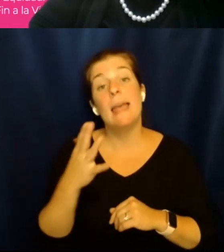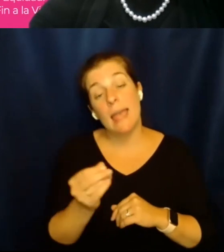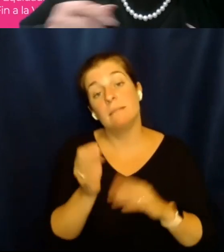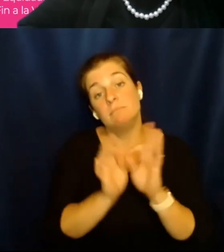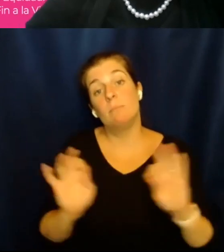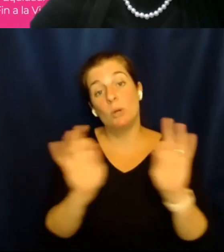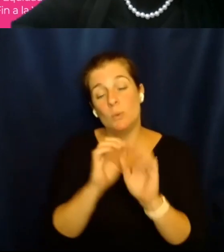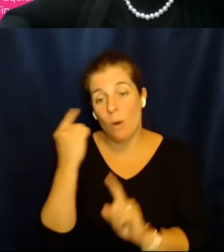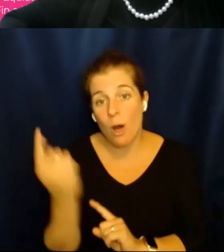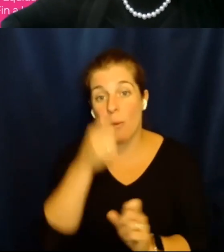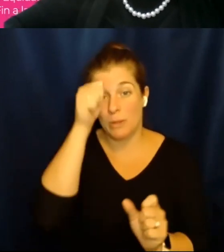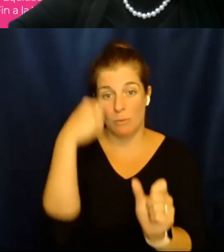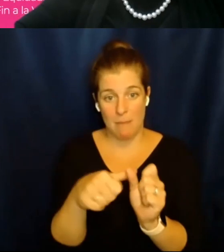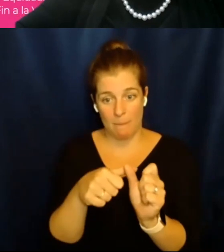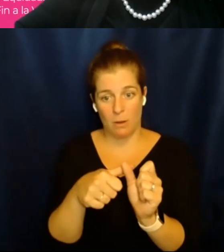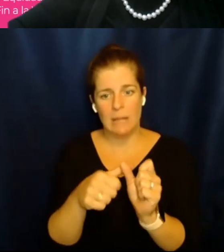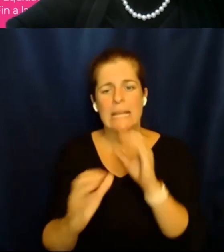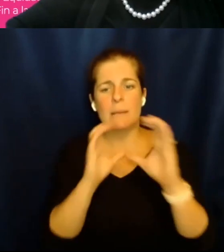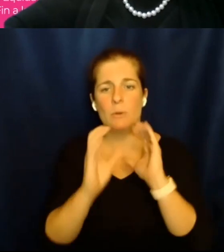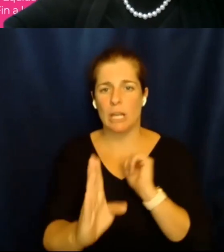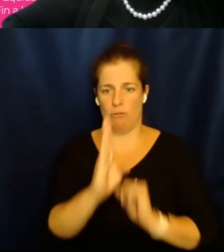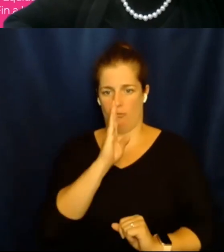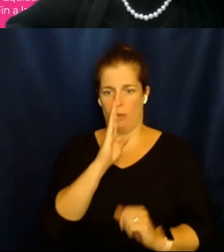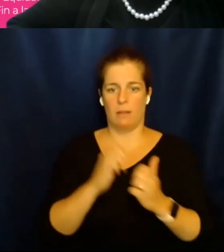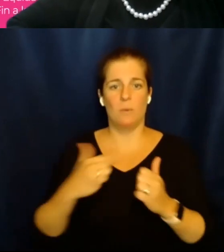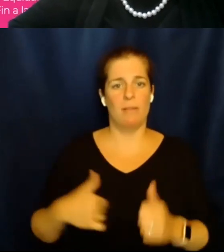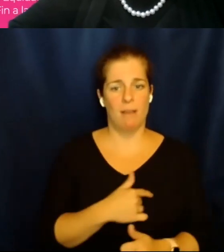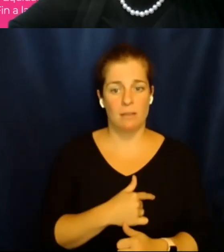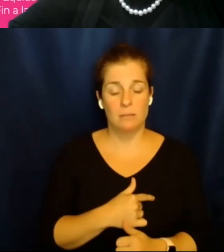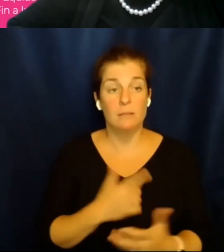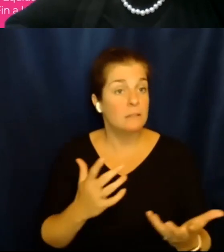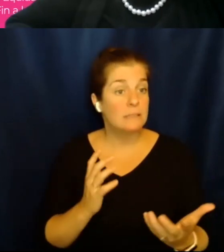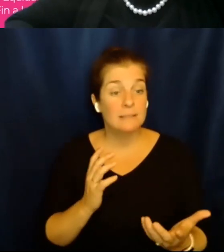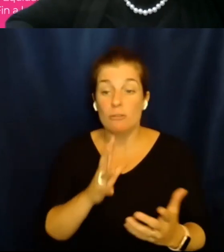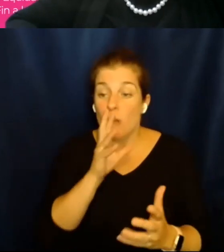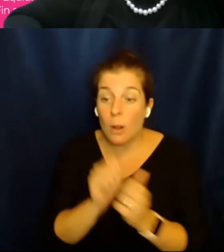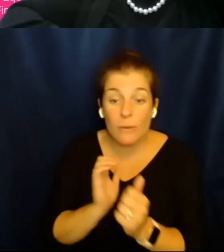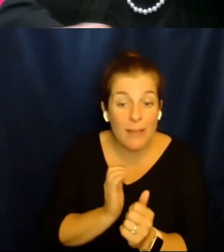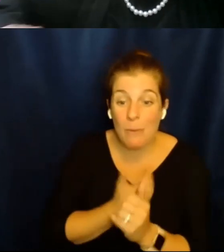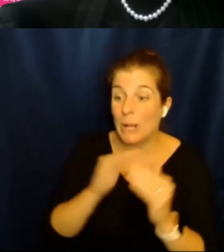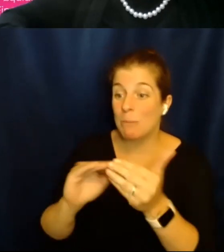communicate directly with us and talk to us. Talk to our community if you want to help.